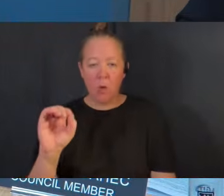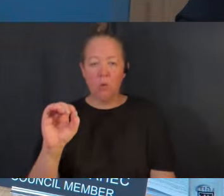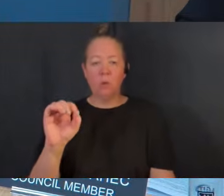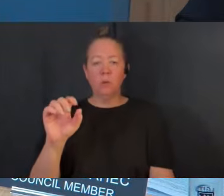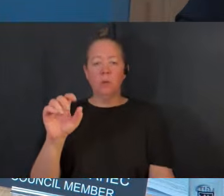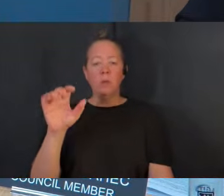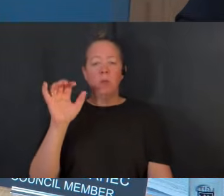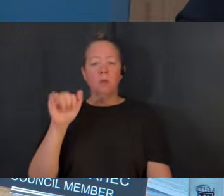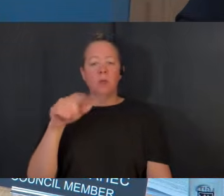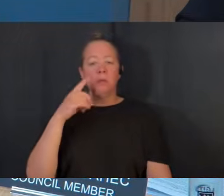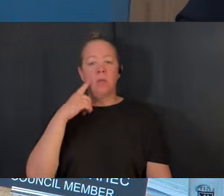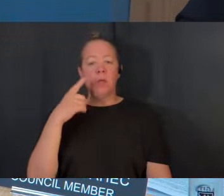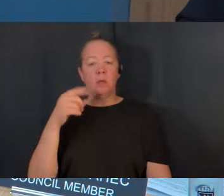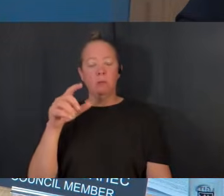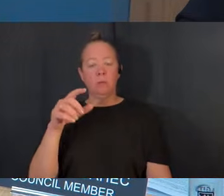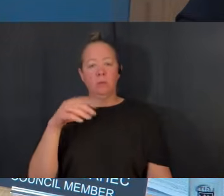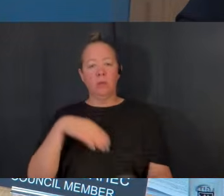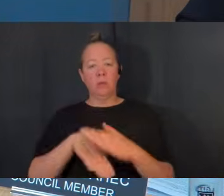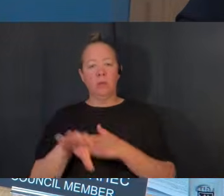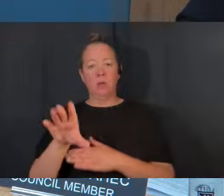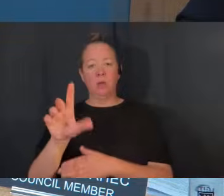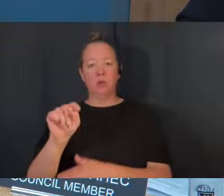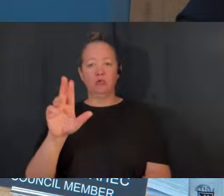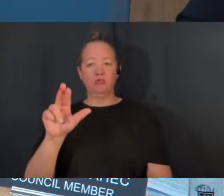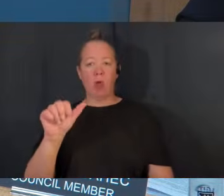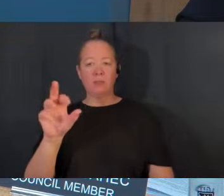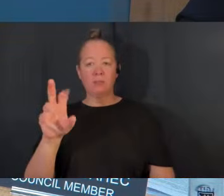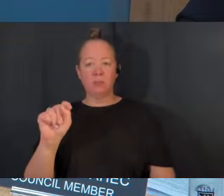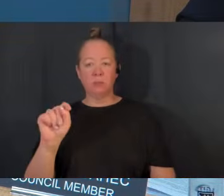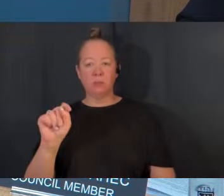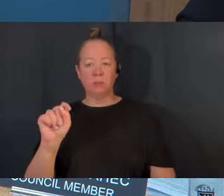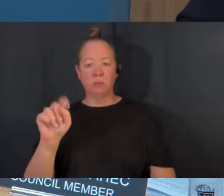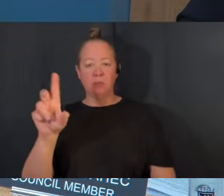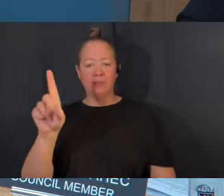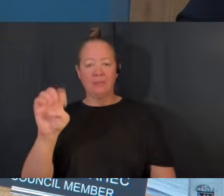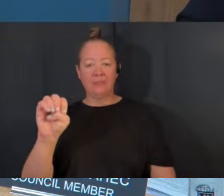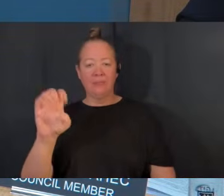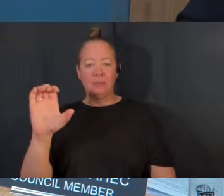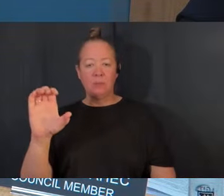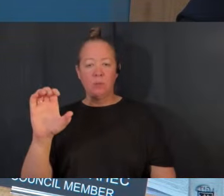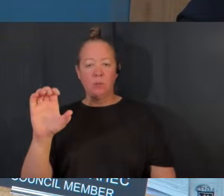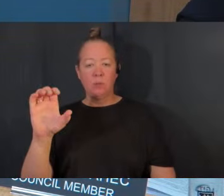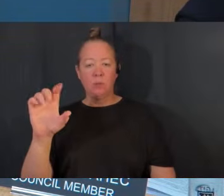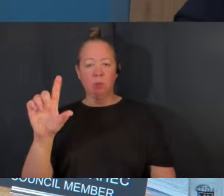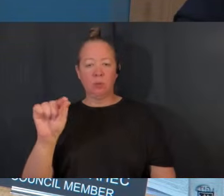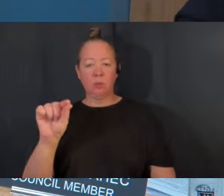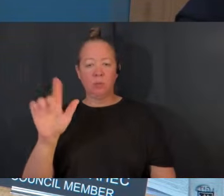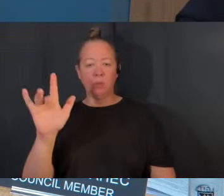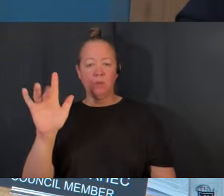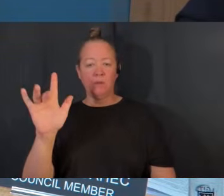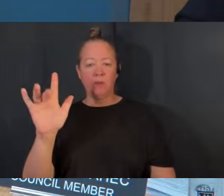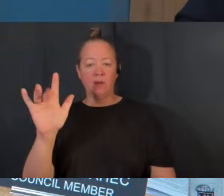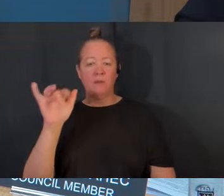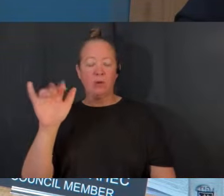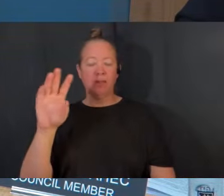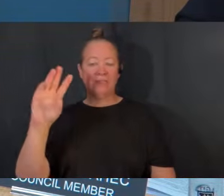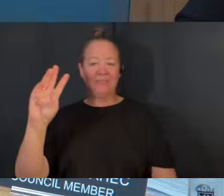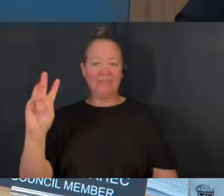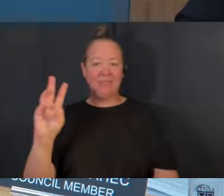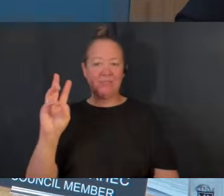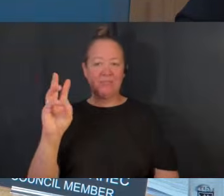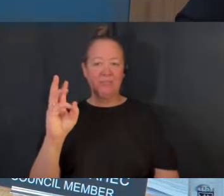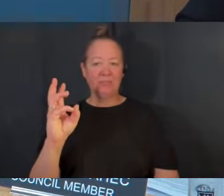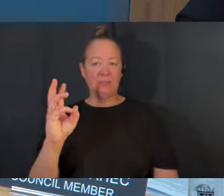2025. They are a big business, $6 billion business, and they mostly